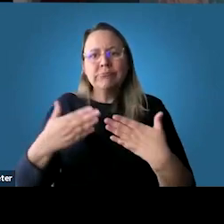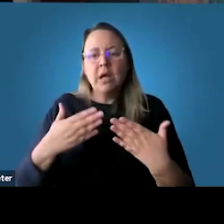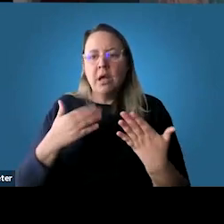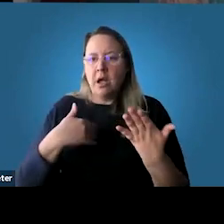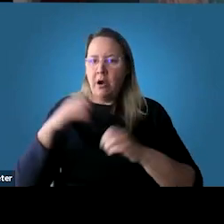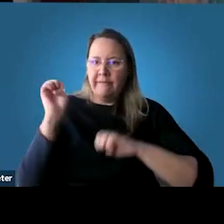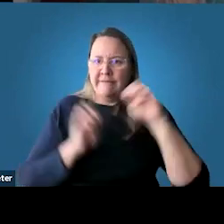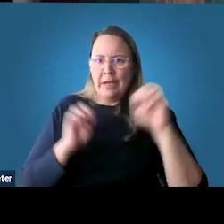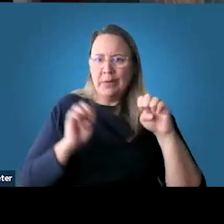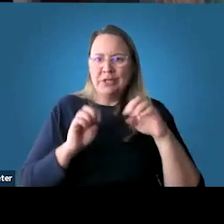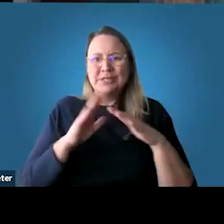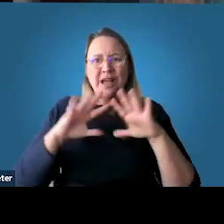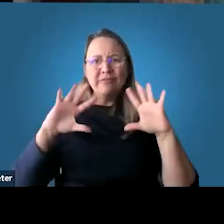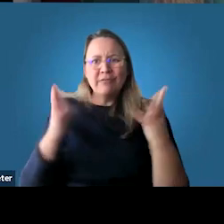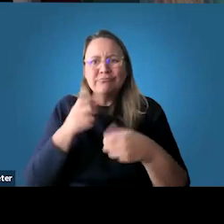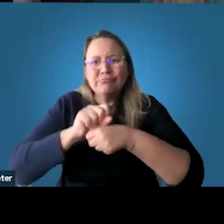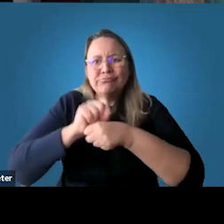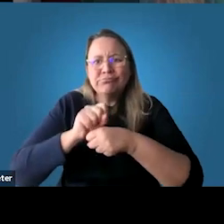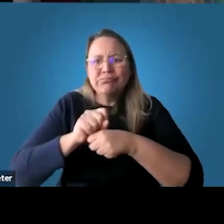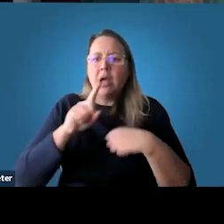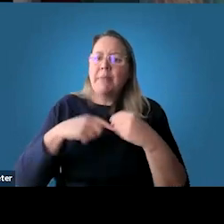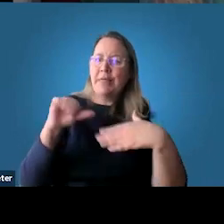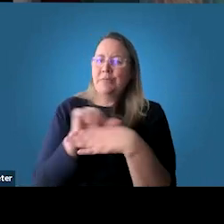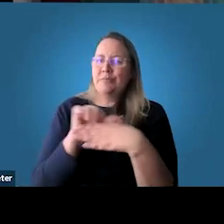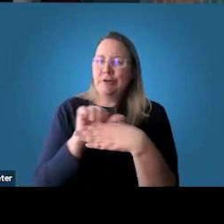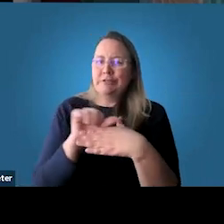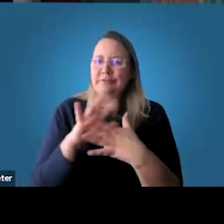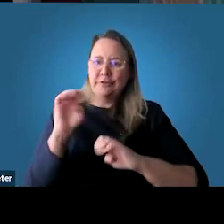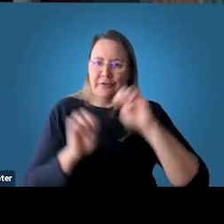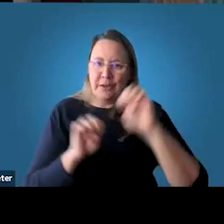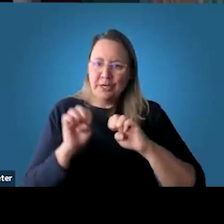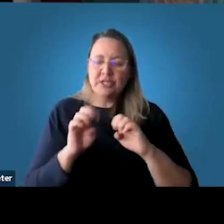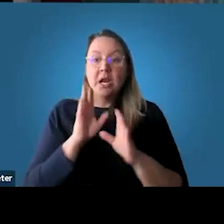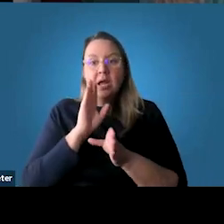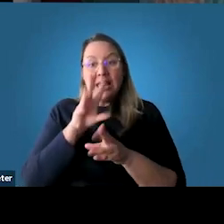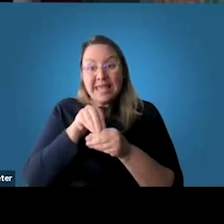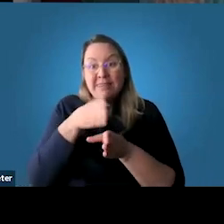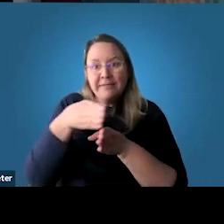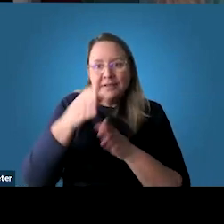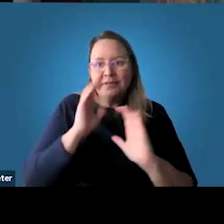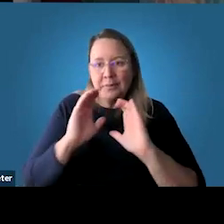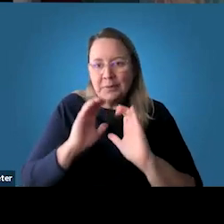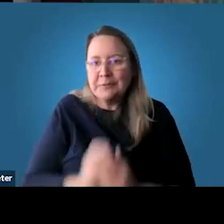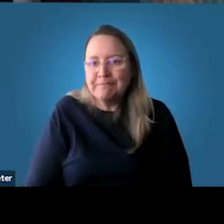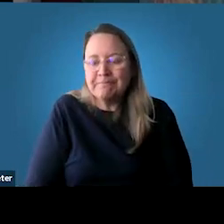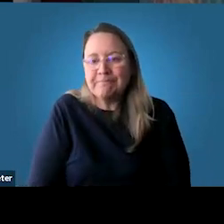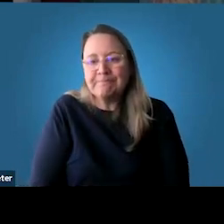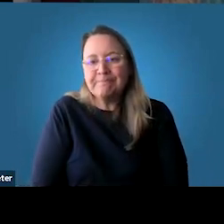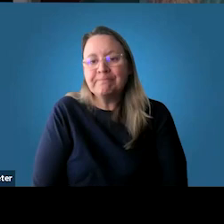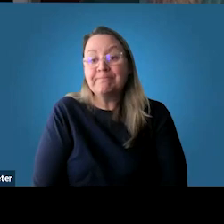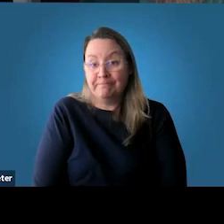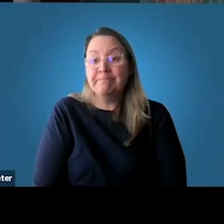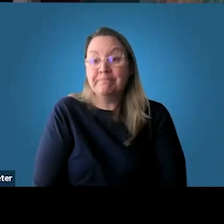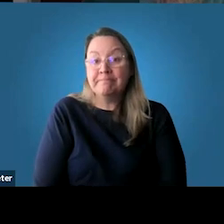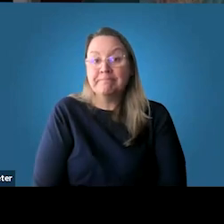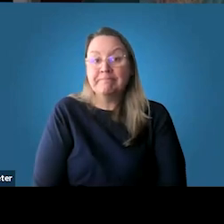evaluations contribute to a body of work that strengthens the practice of evaluation and the field of communications. Okay,